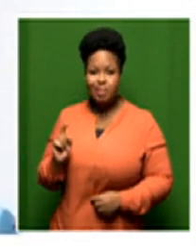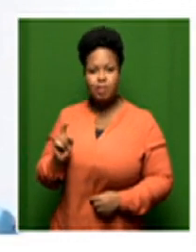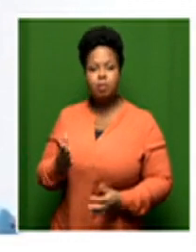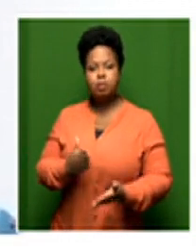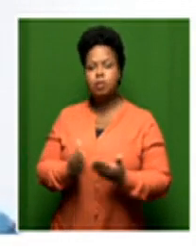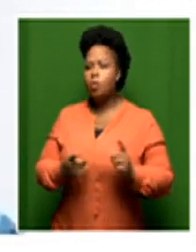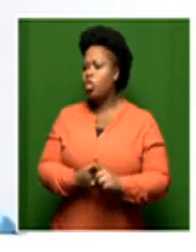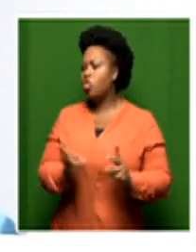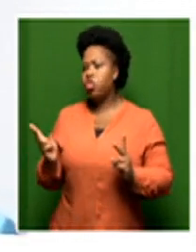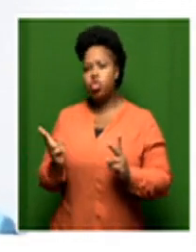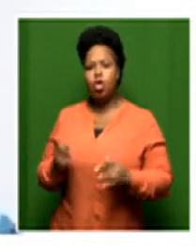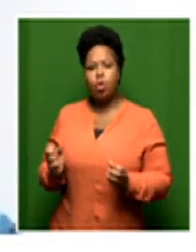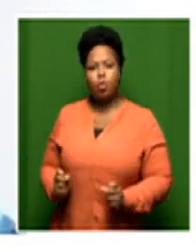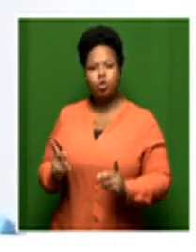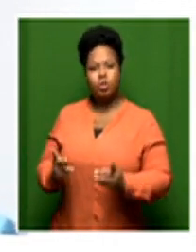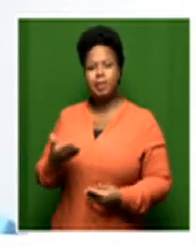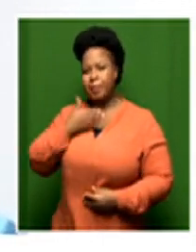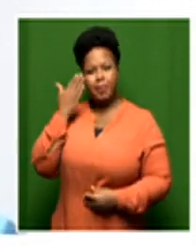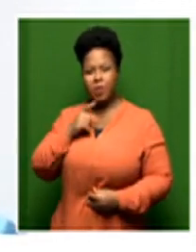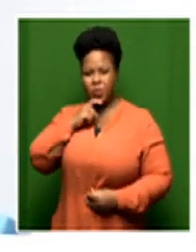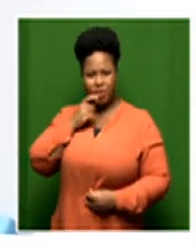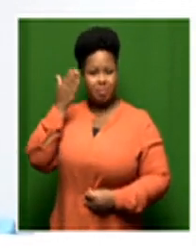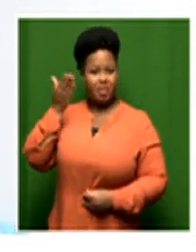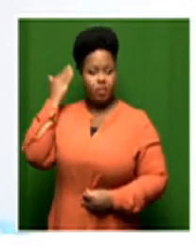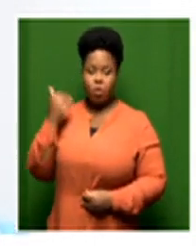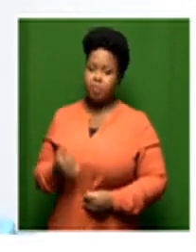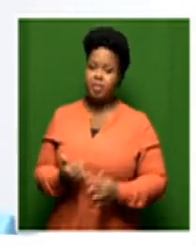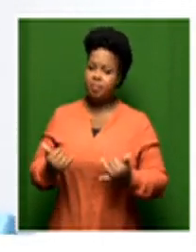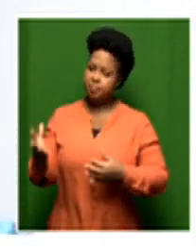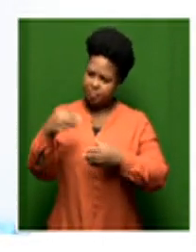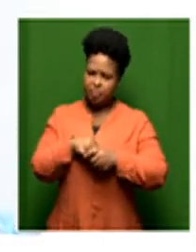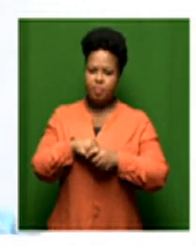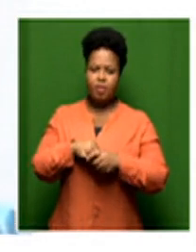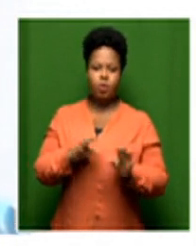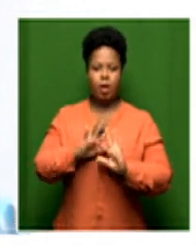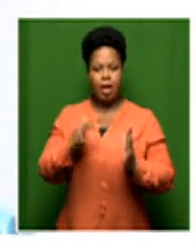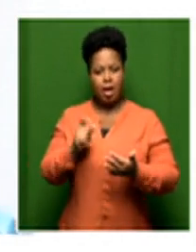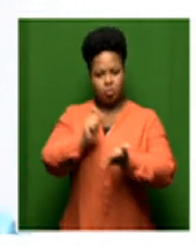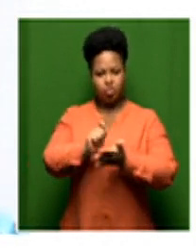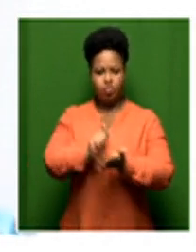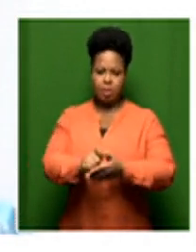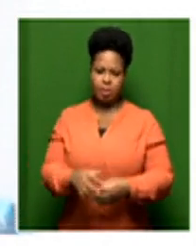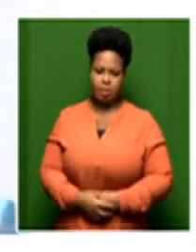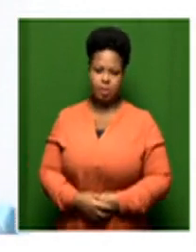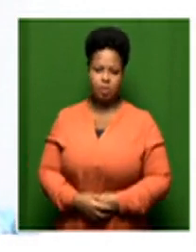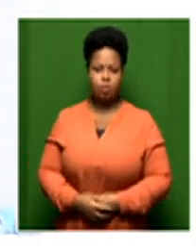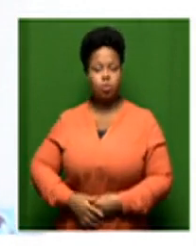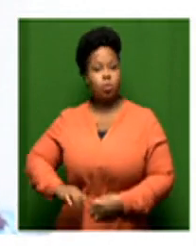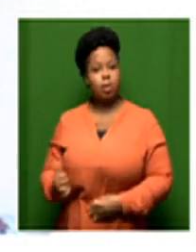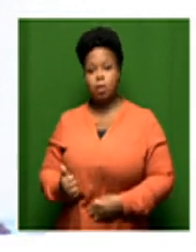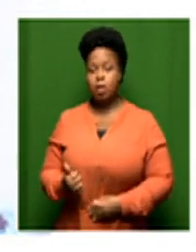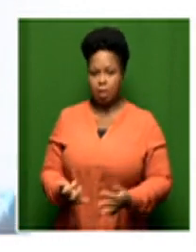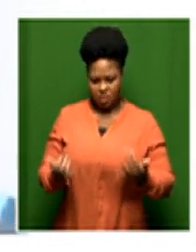were derived an opportunity to be utilized in this country, including in how they were written.